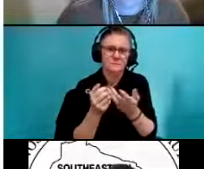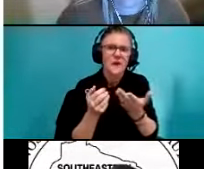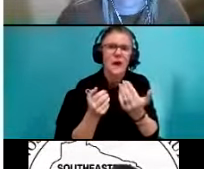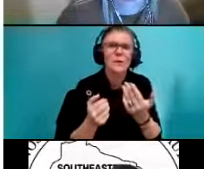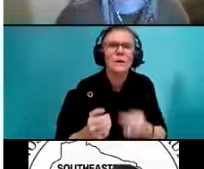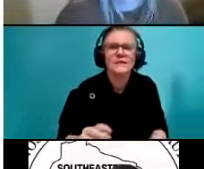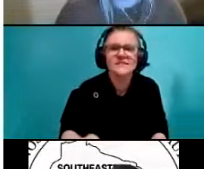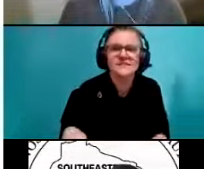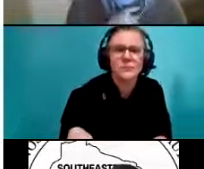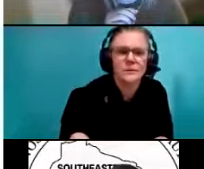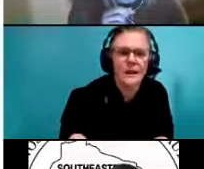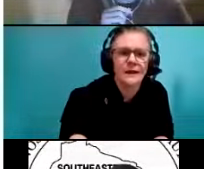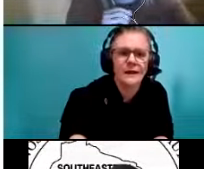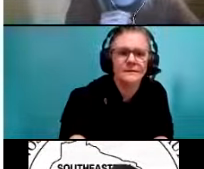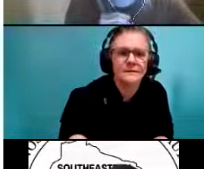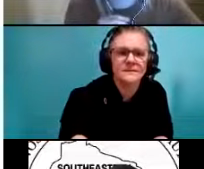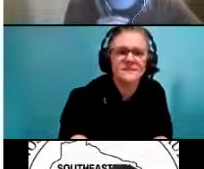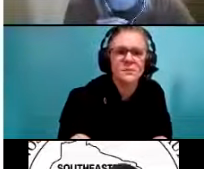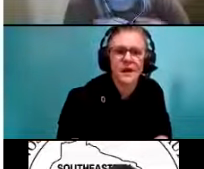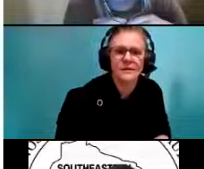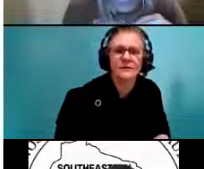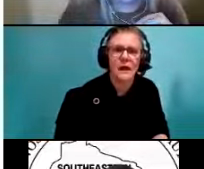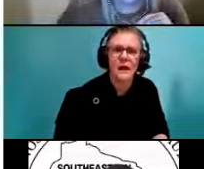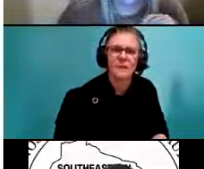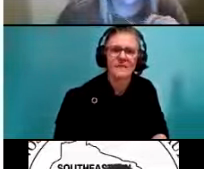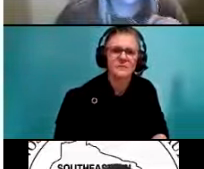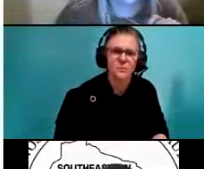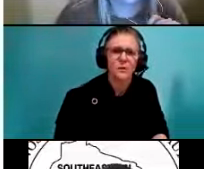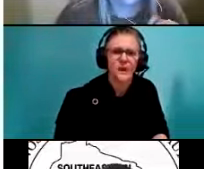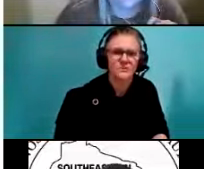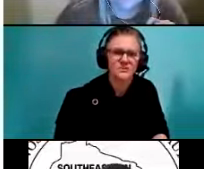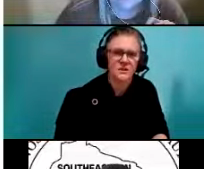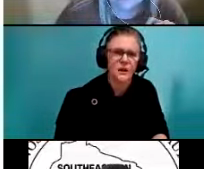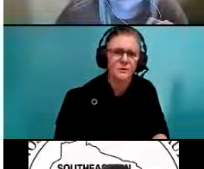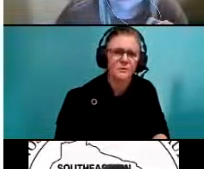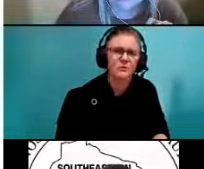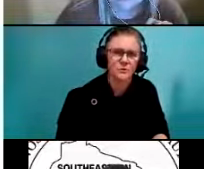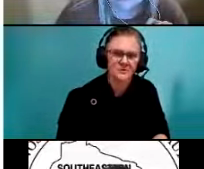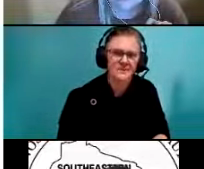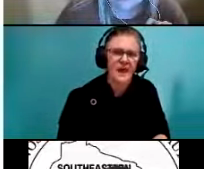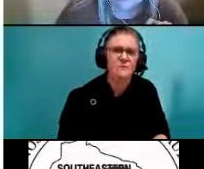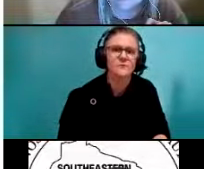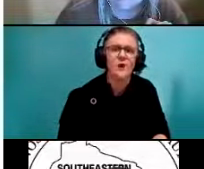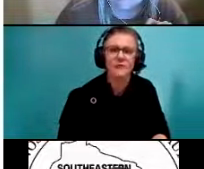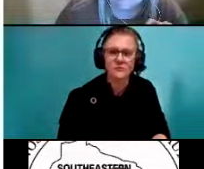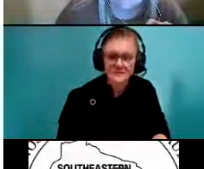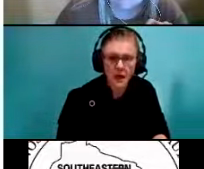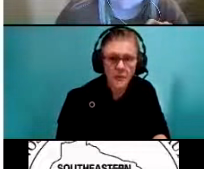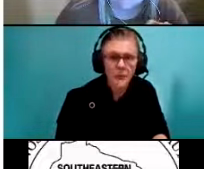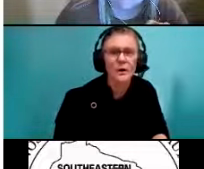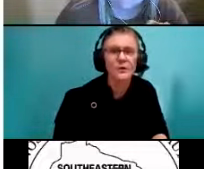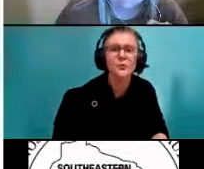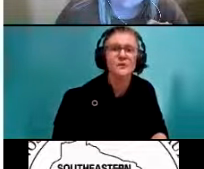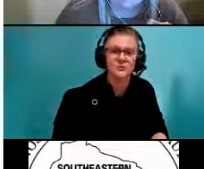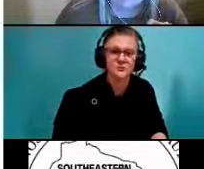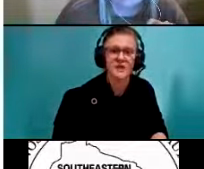I don't know, Liz or Carrie, Yeah. if you want to This tackle is any Brian. others. And that was the point. I was just, were you using that for every stop,